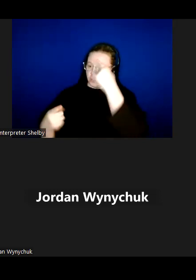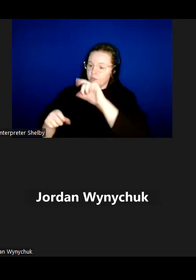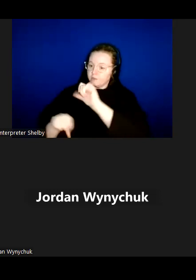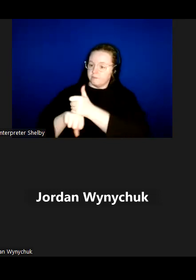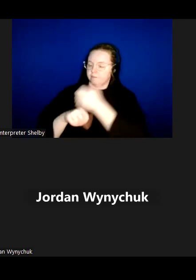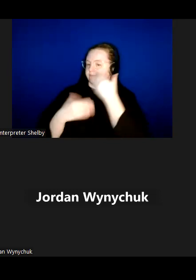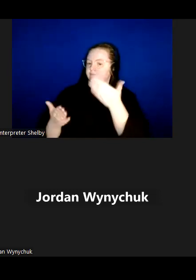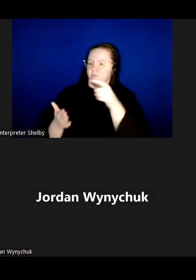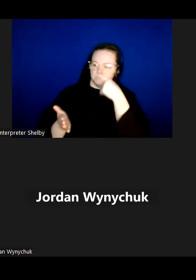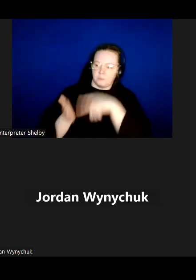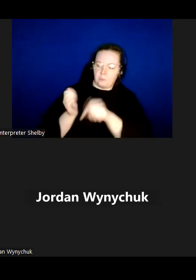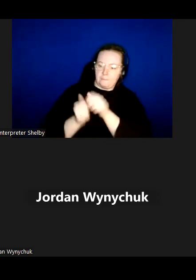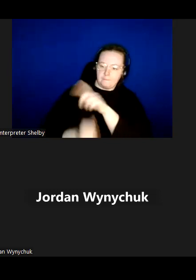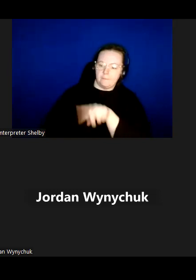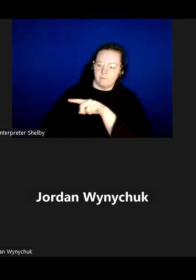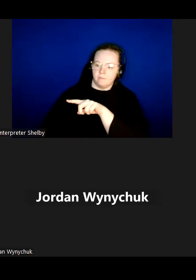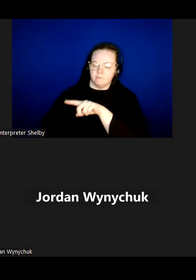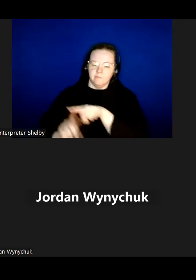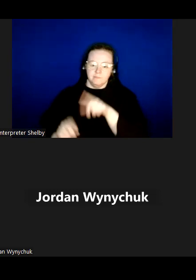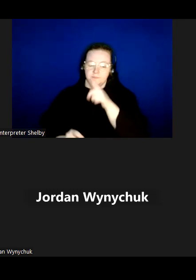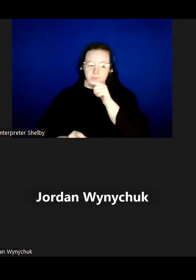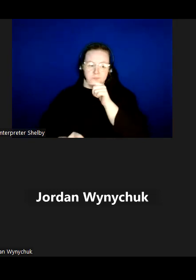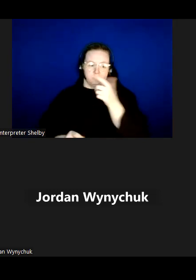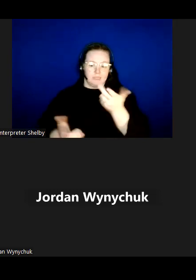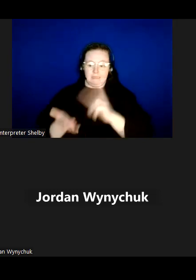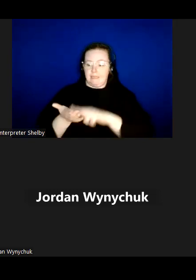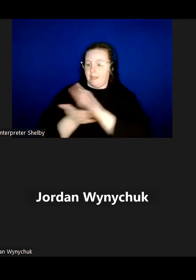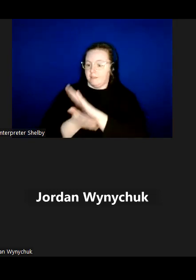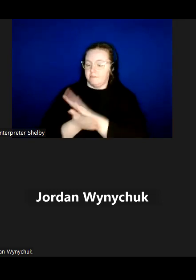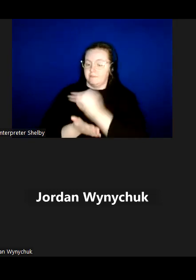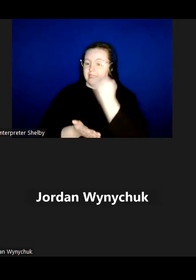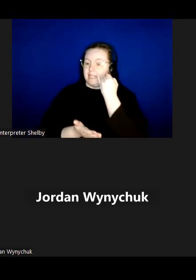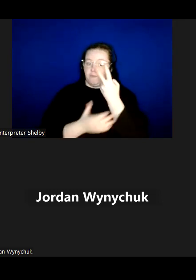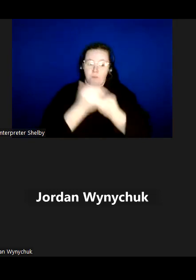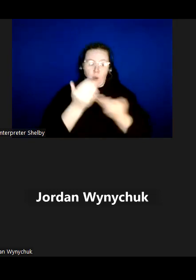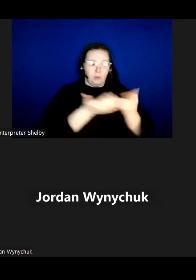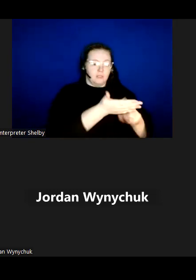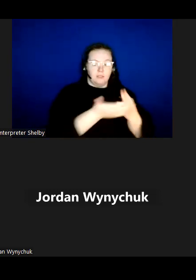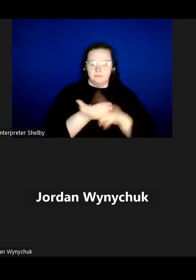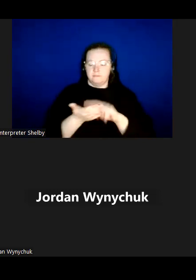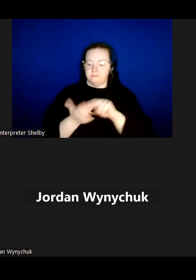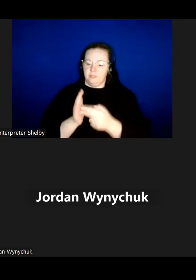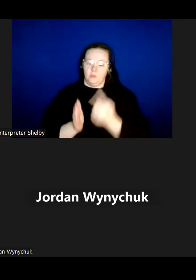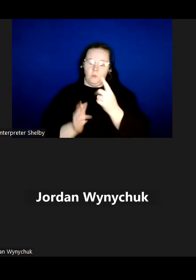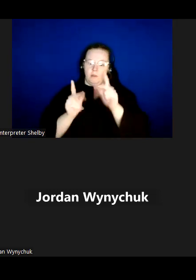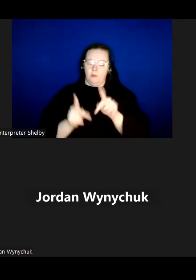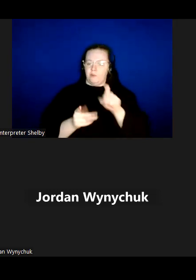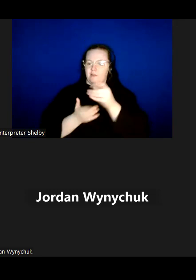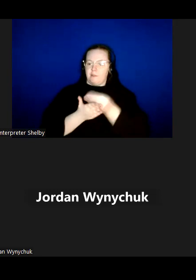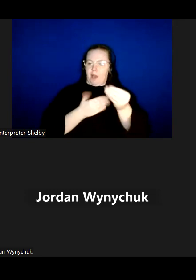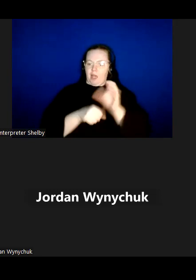need to look at. But it's whoever signed the paper. If you both sign the paper, one person is going to have to buy the other person